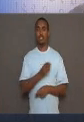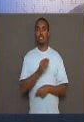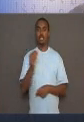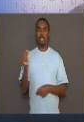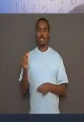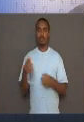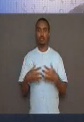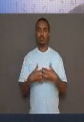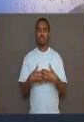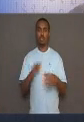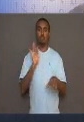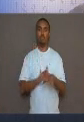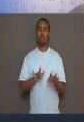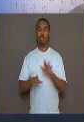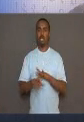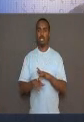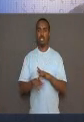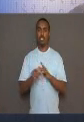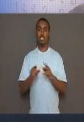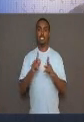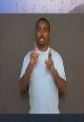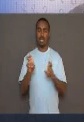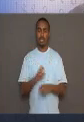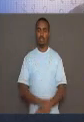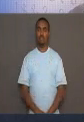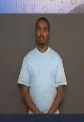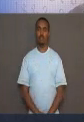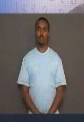and materials mentioned in the article.